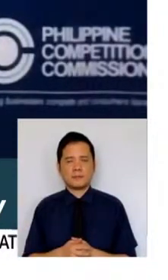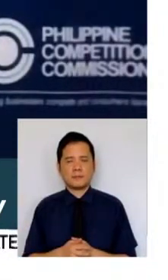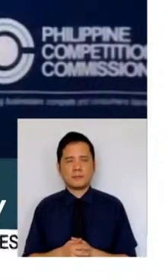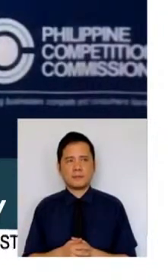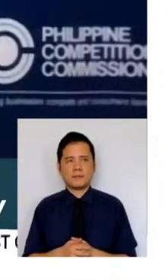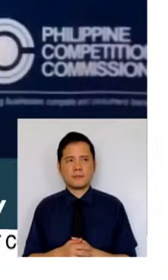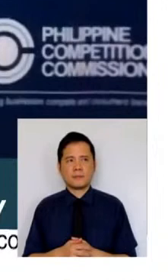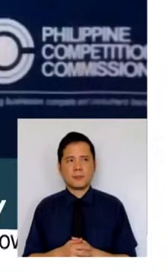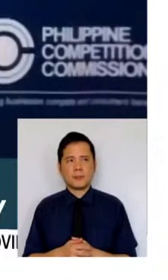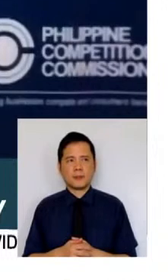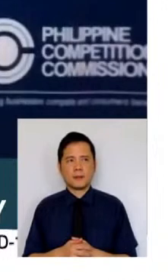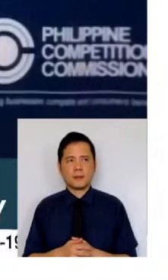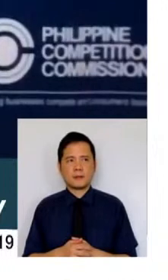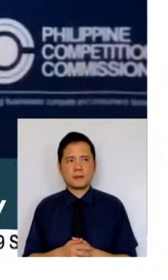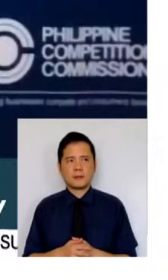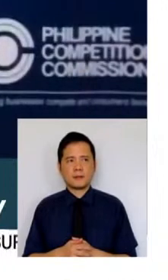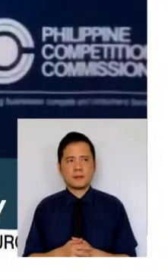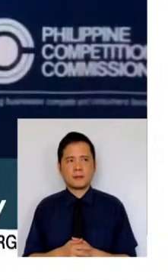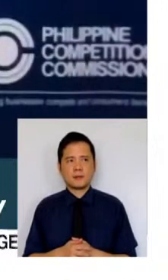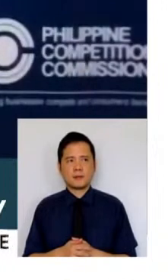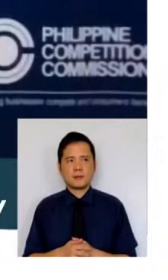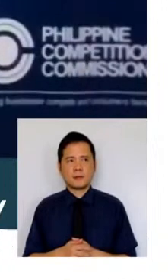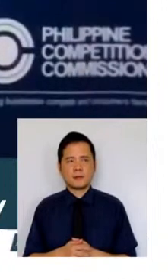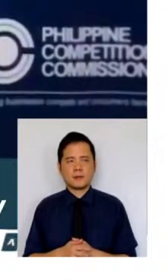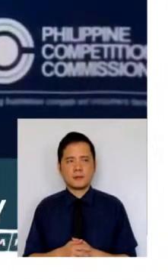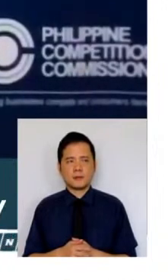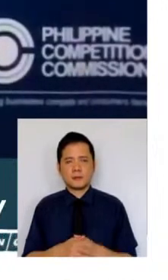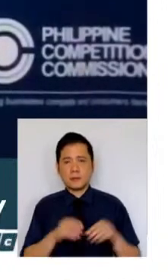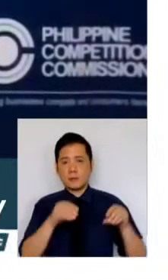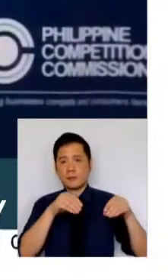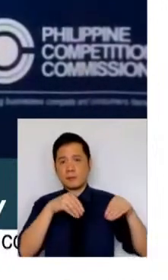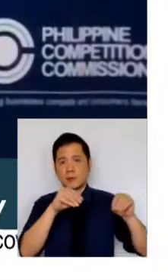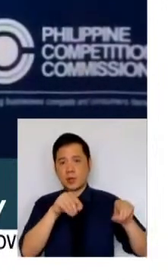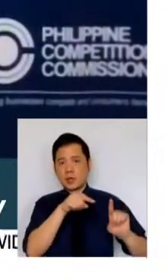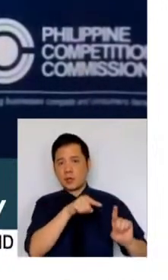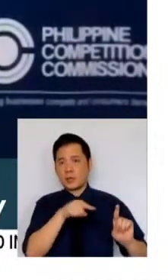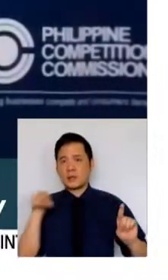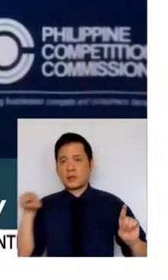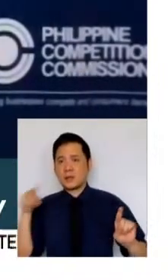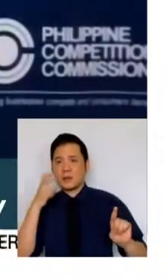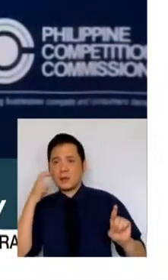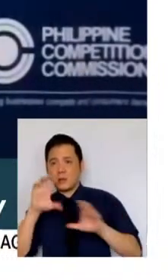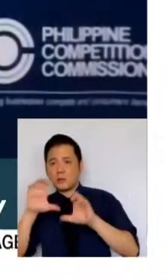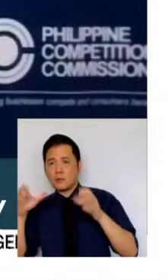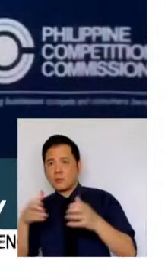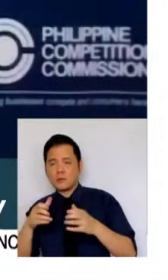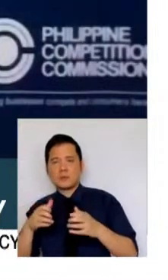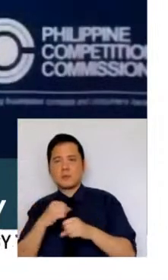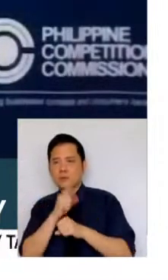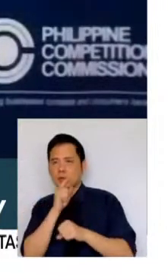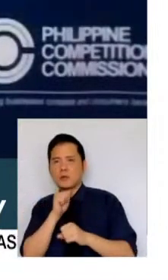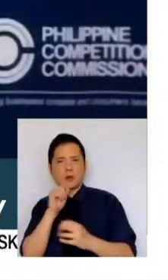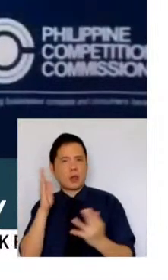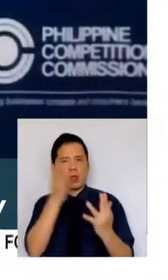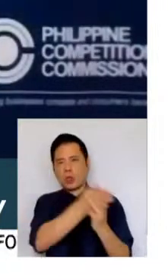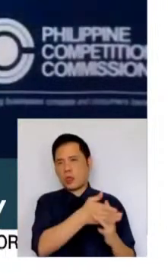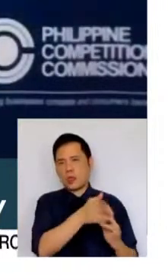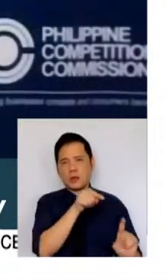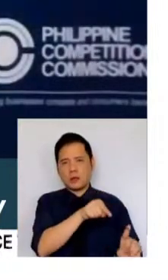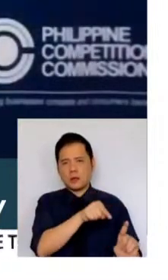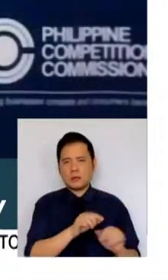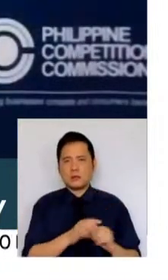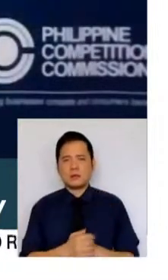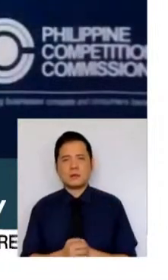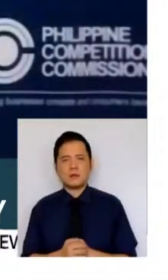will not be there to derail the recovery process and to ensure that the recovery will